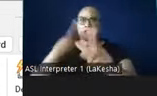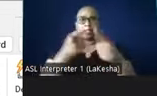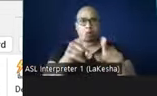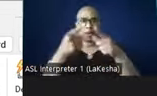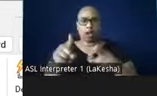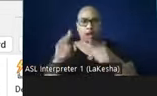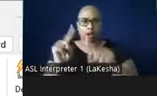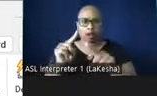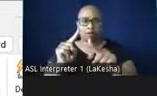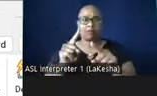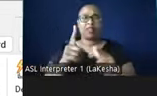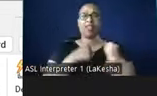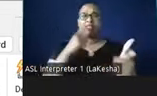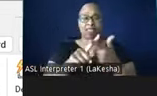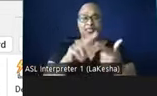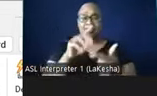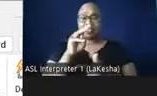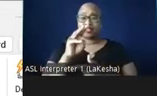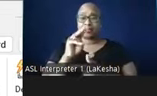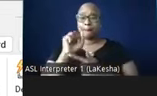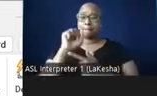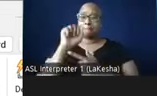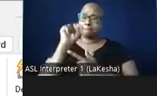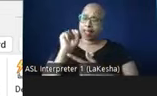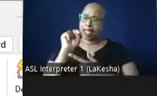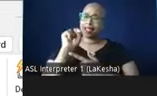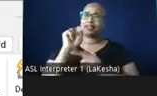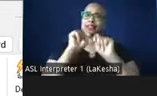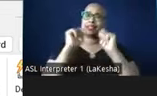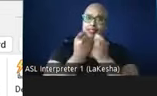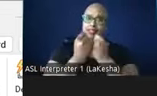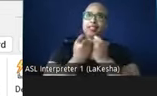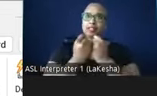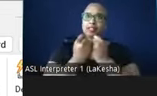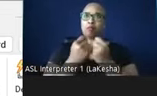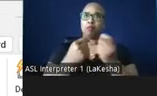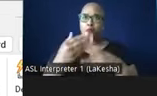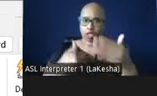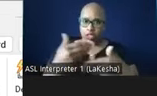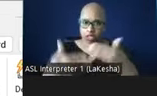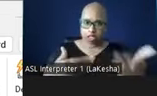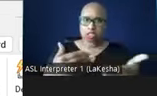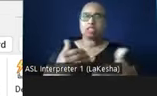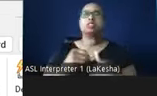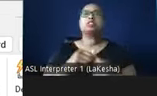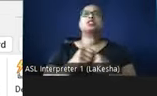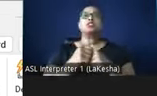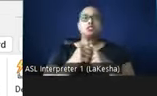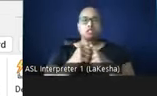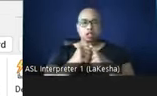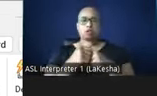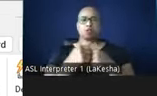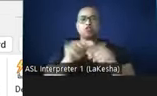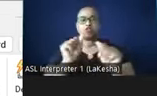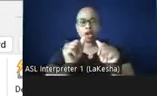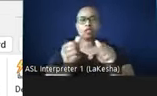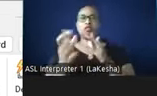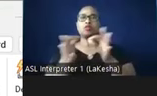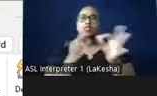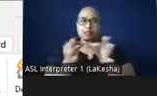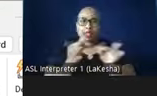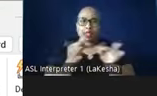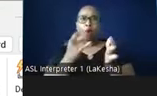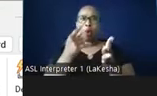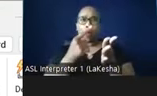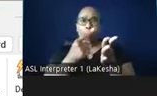This MAP team concept came into kind of being. And so we tried to describe, all right, what is